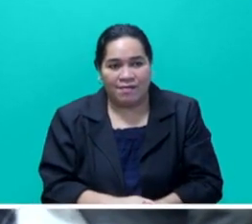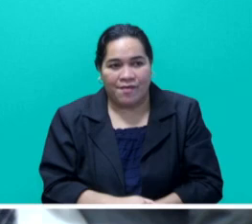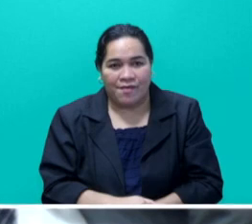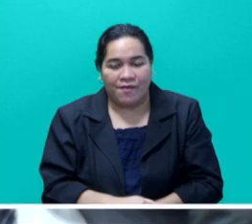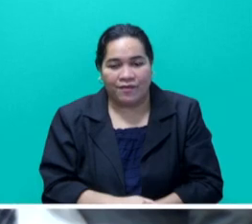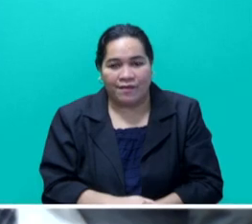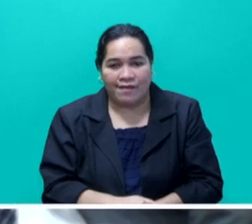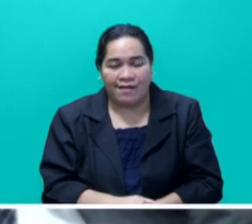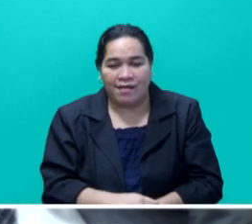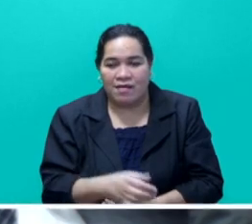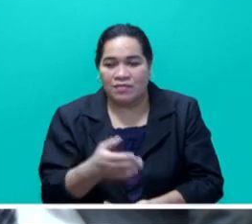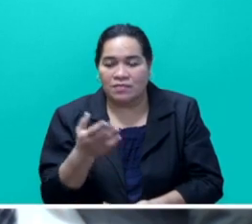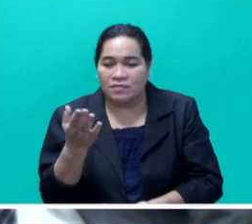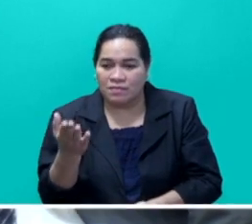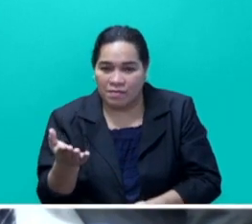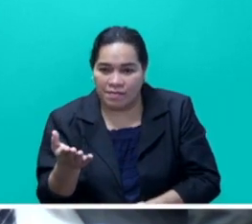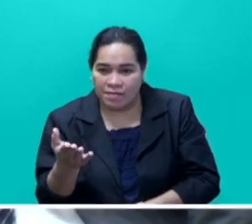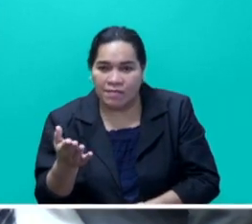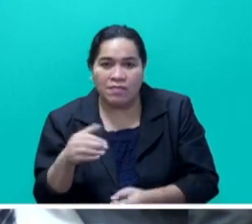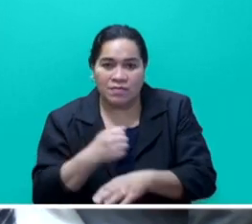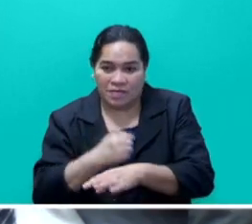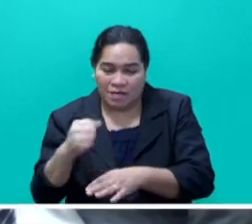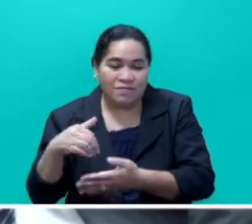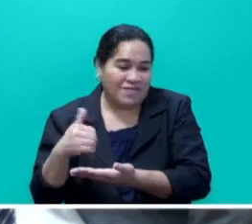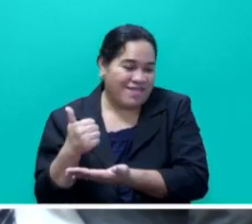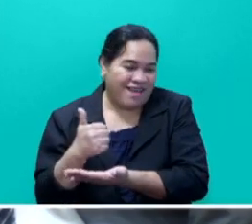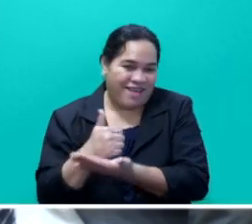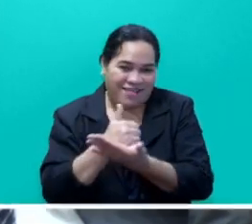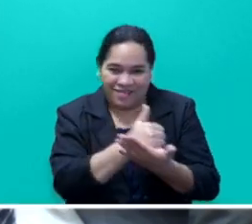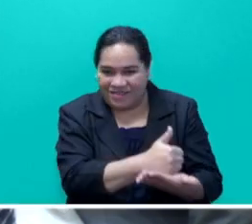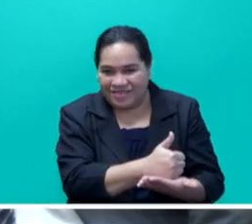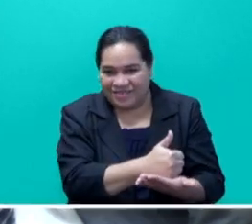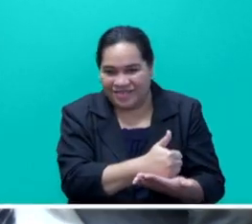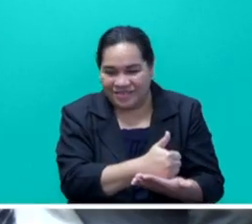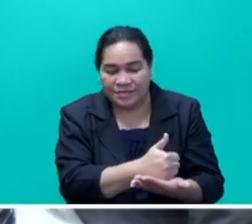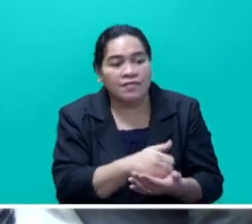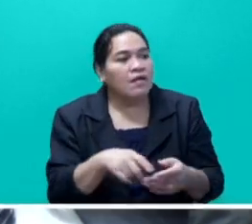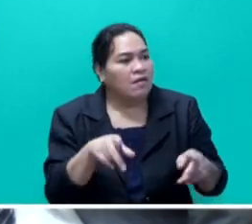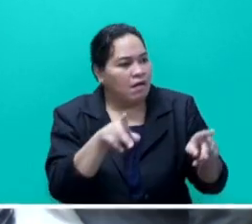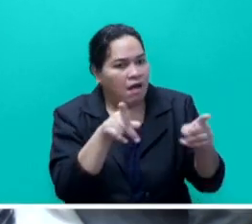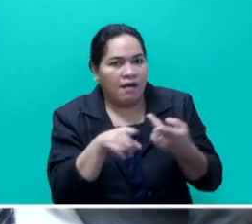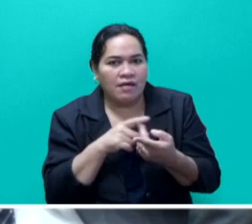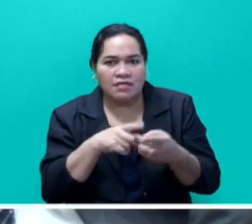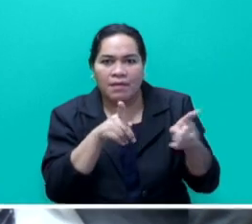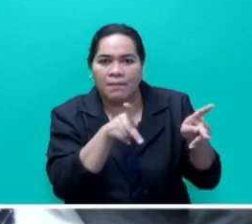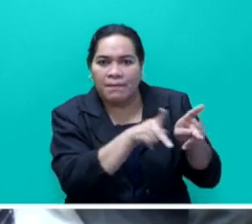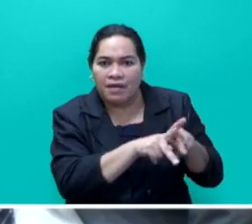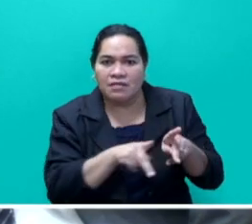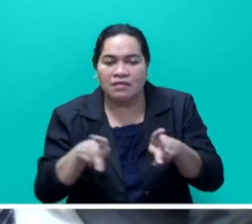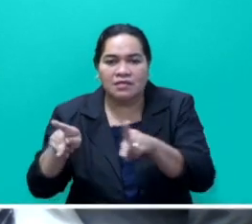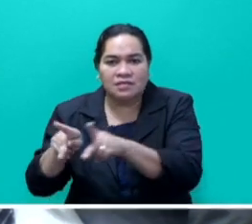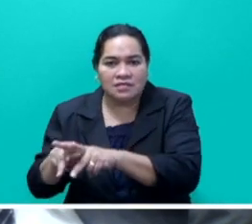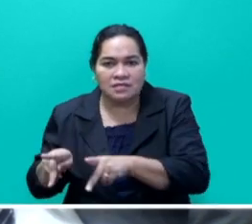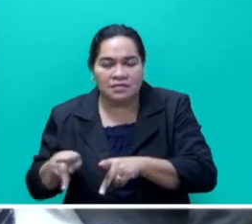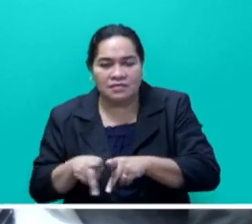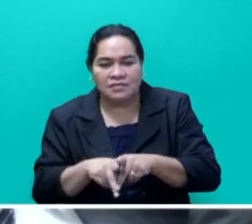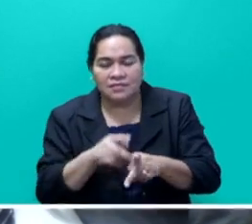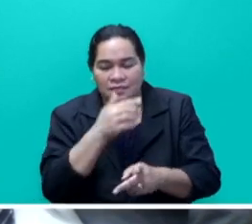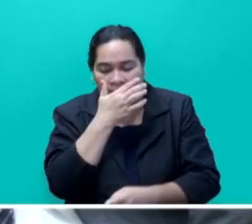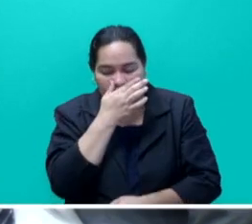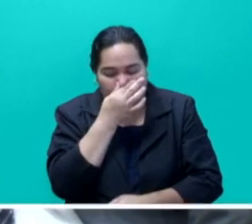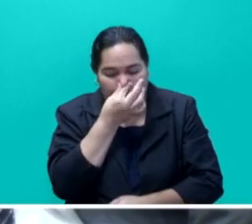excluded from most of the assistance by our partners. And of course, there is, I will